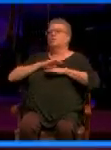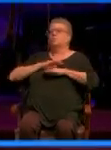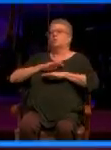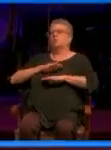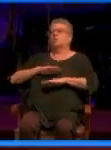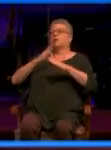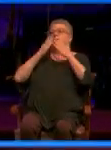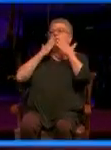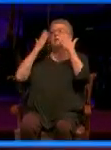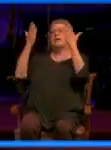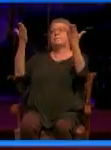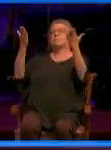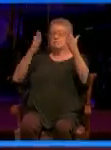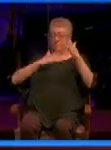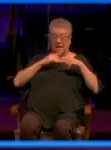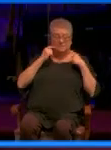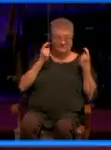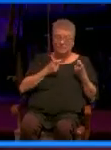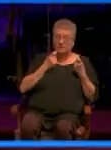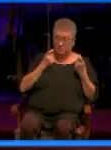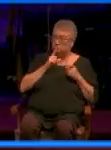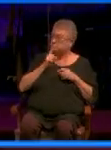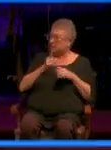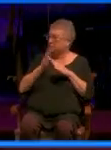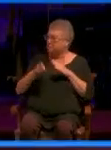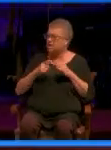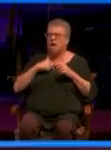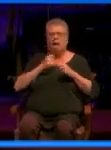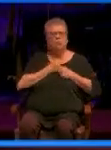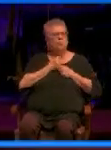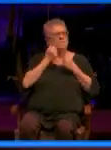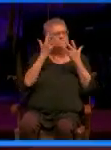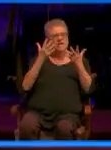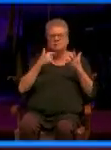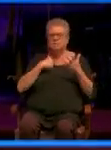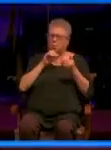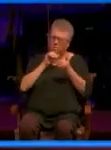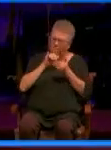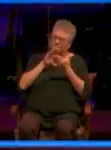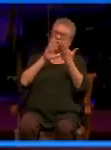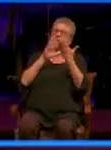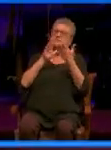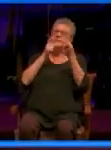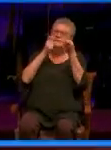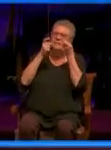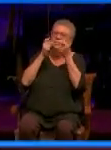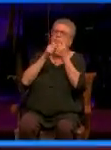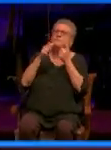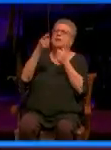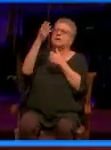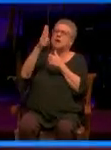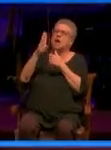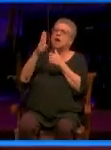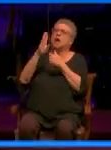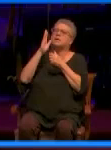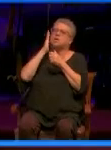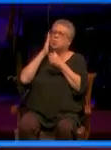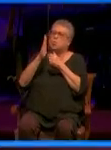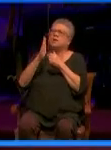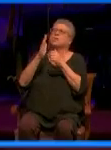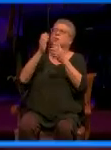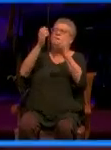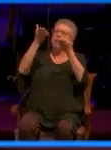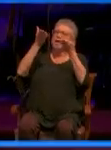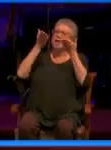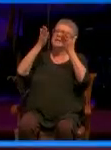that my sins have consequences, and I will confess them, and I will have to deal with them, and I'll be responsible for them, and God disciplines those he loves, and my